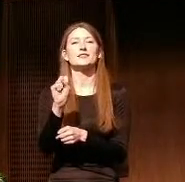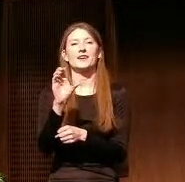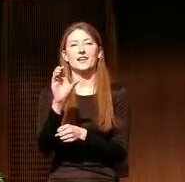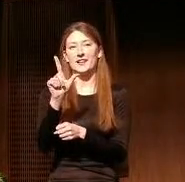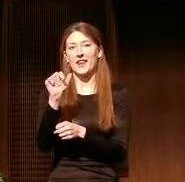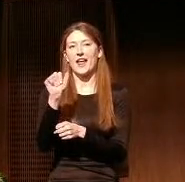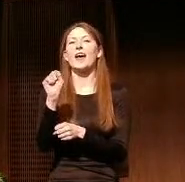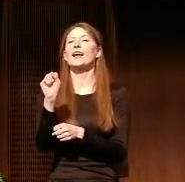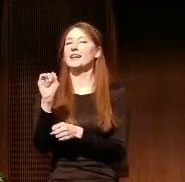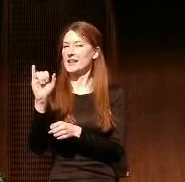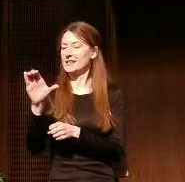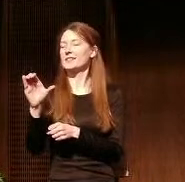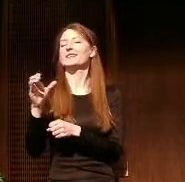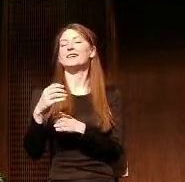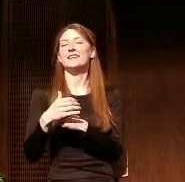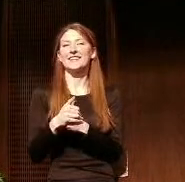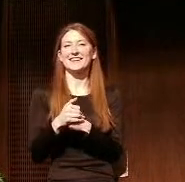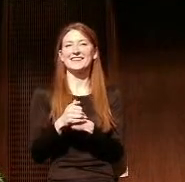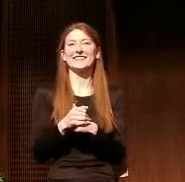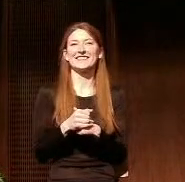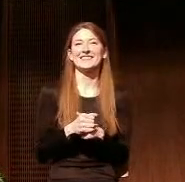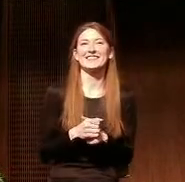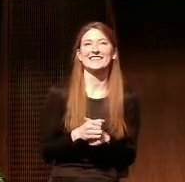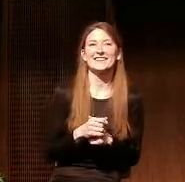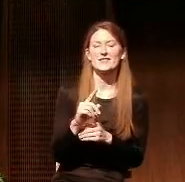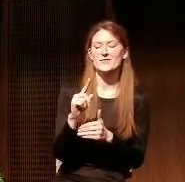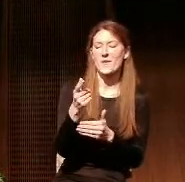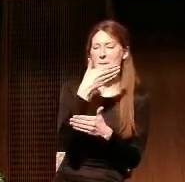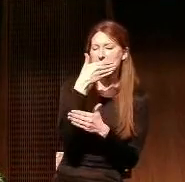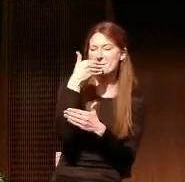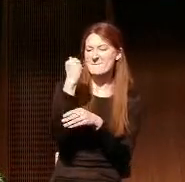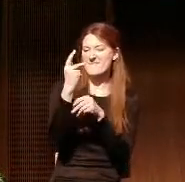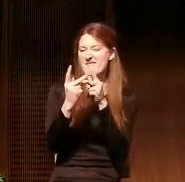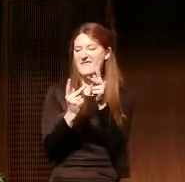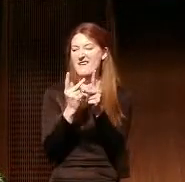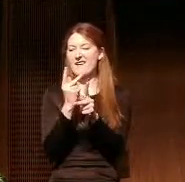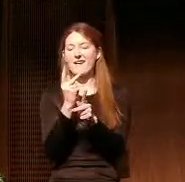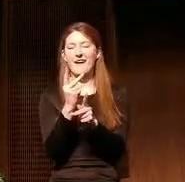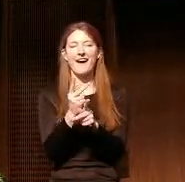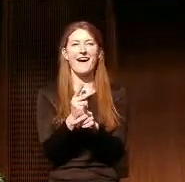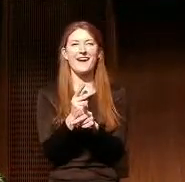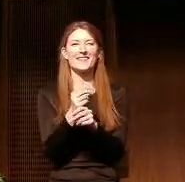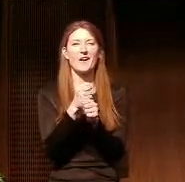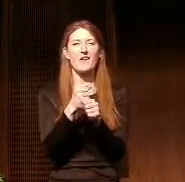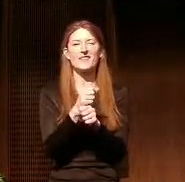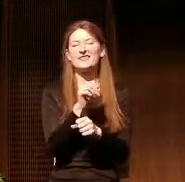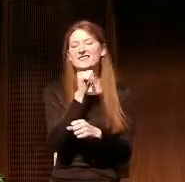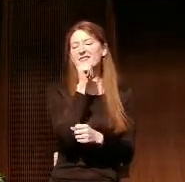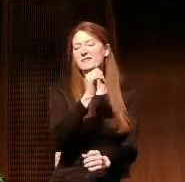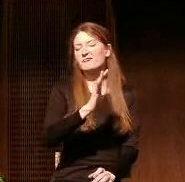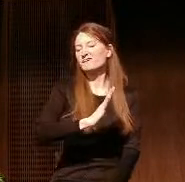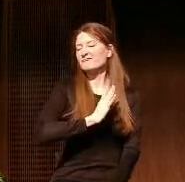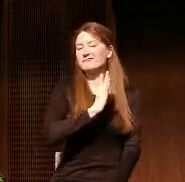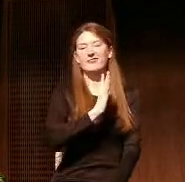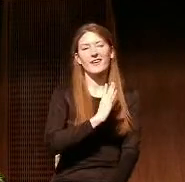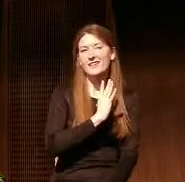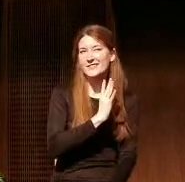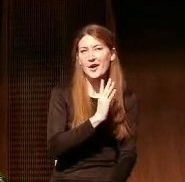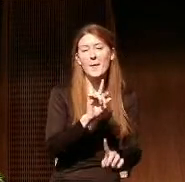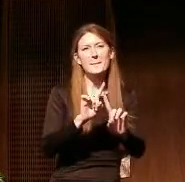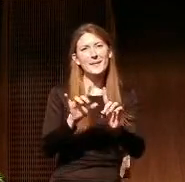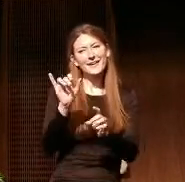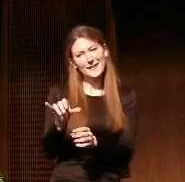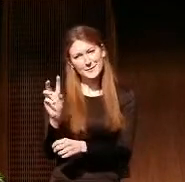The Juan Valdez kind of coffee. Not any fancy stuff. But that